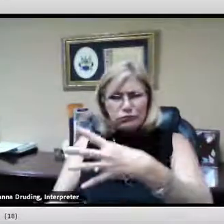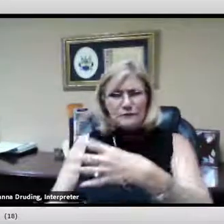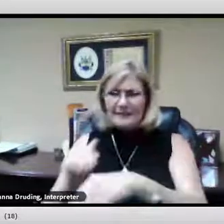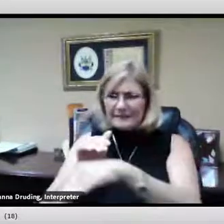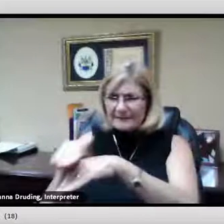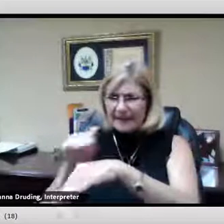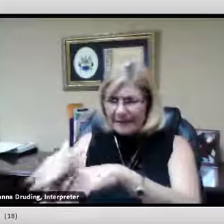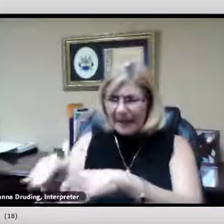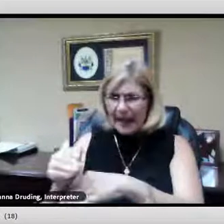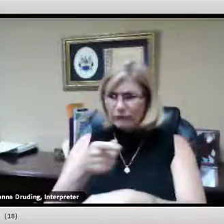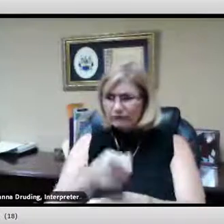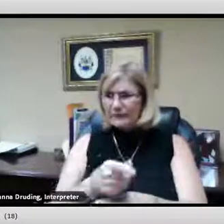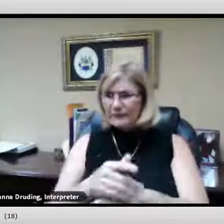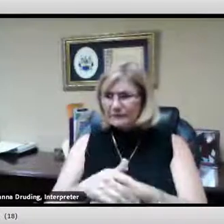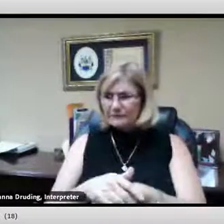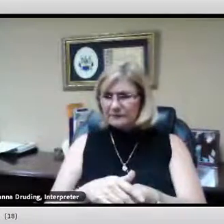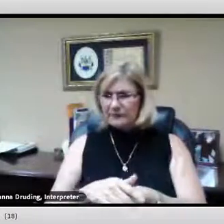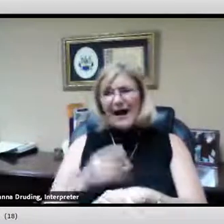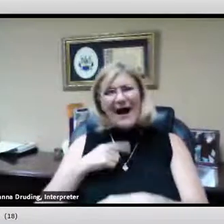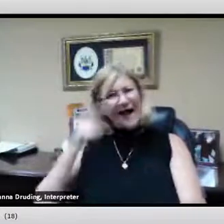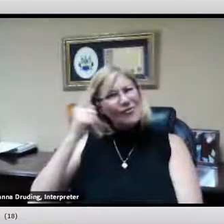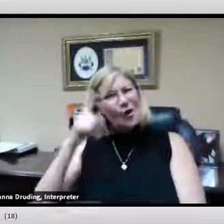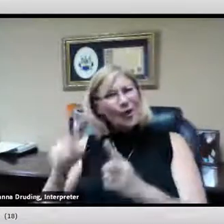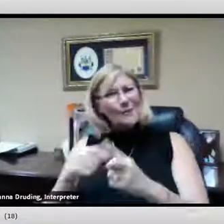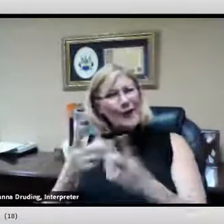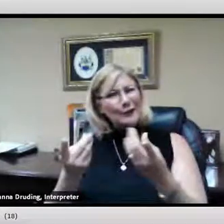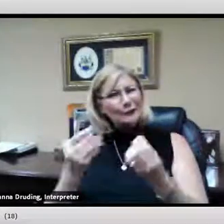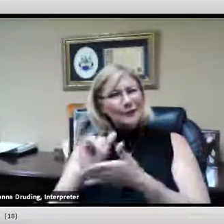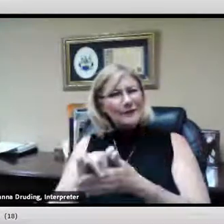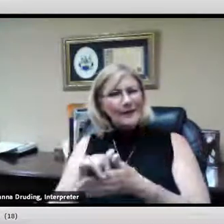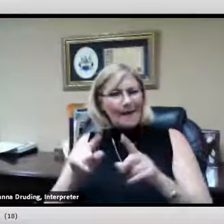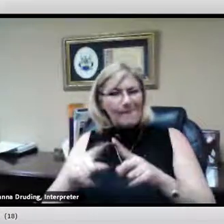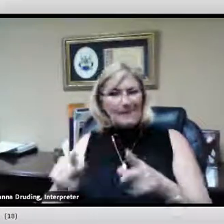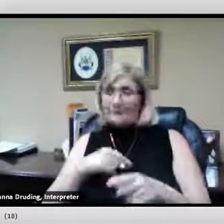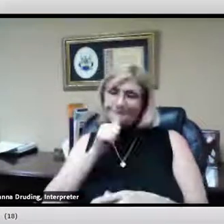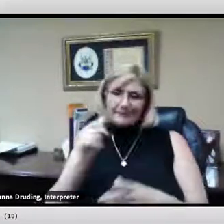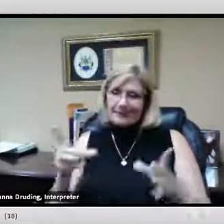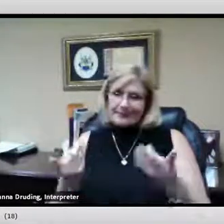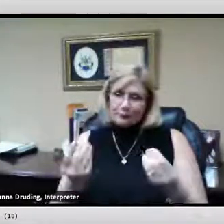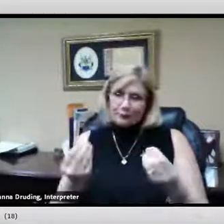something that I think I thought about doing and didn't do.